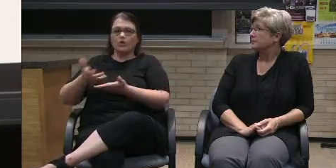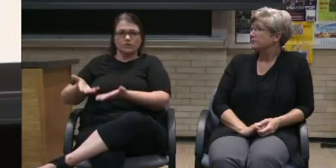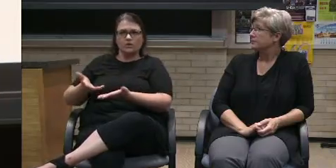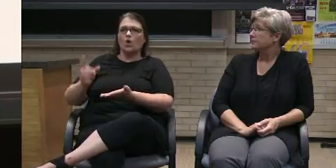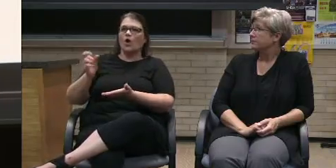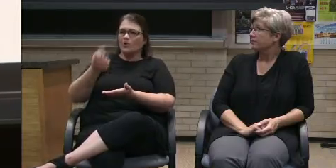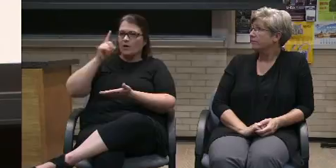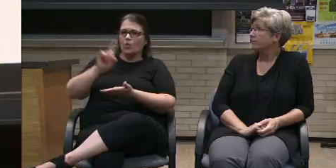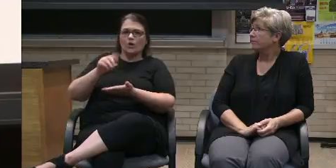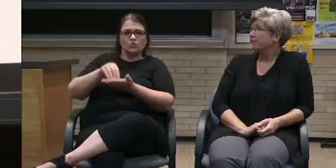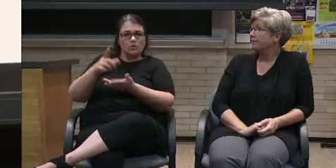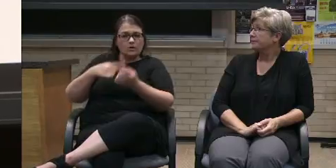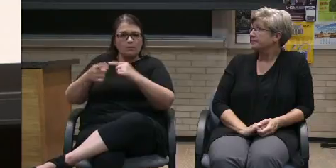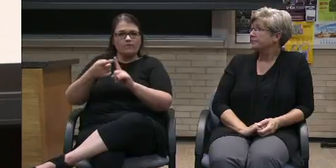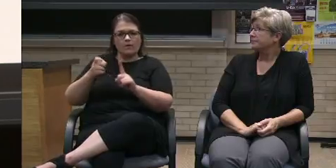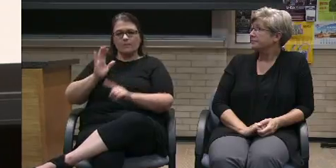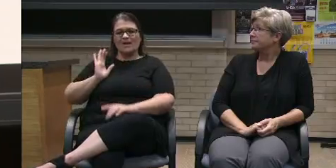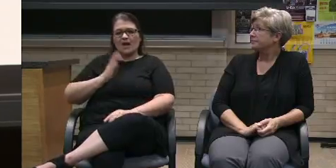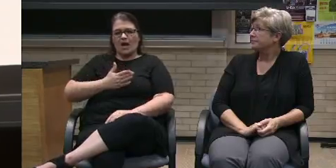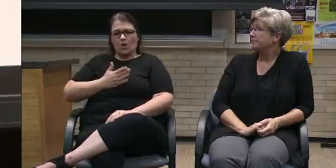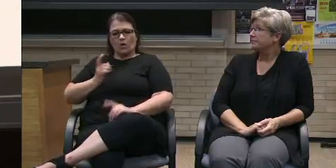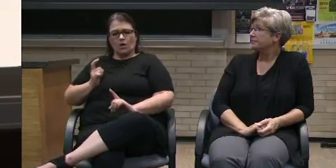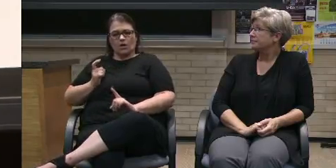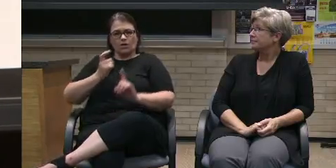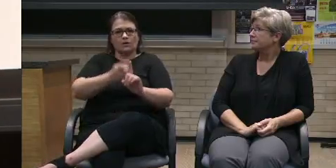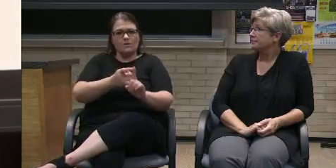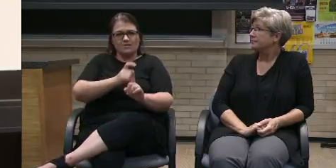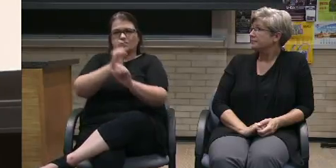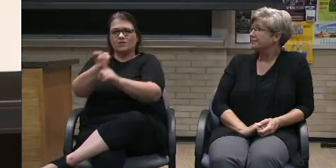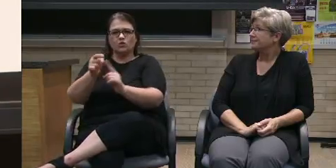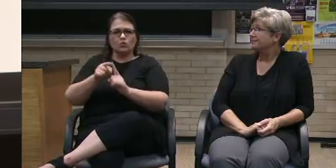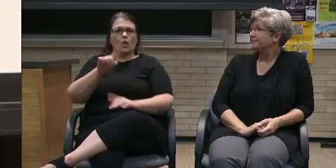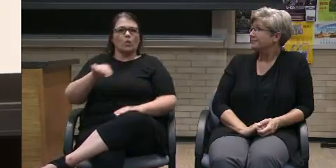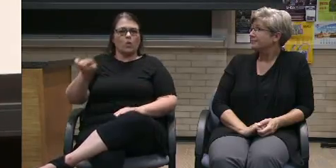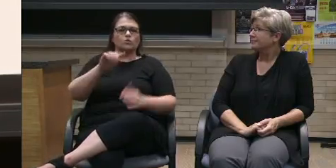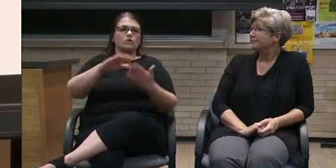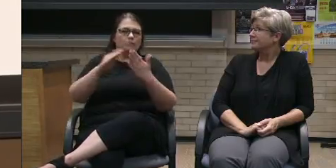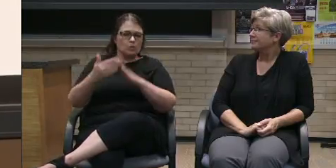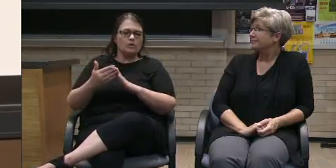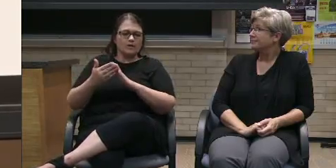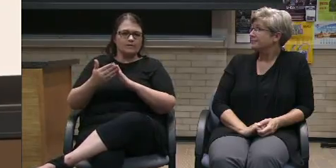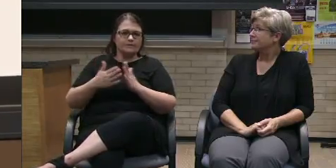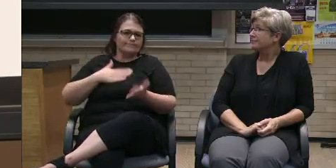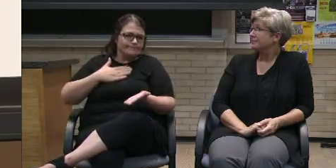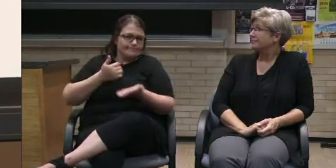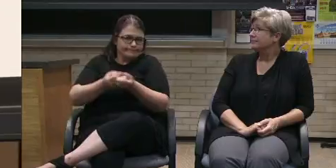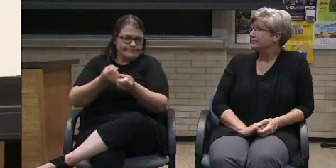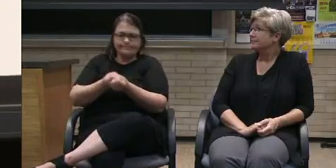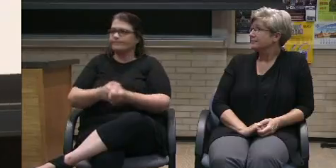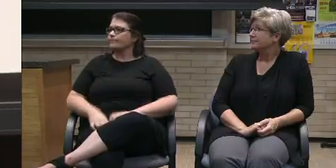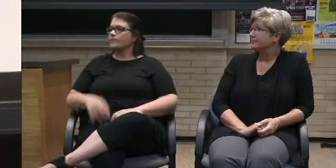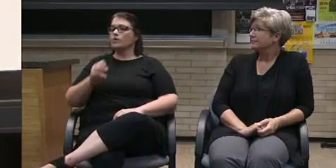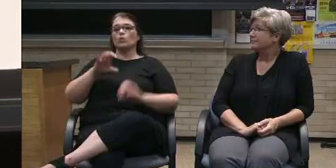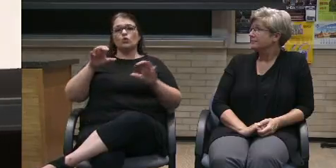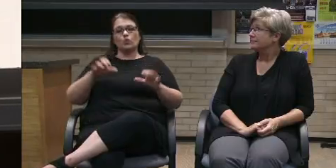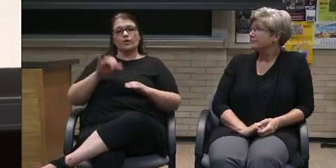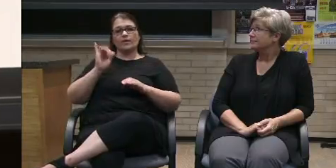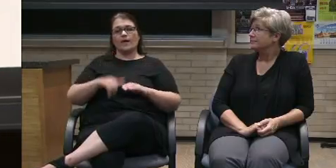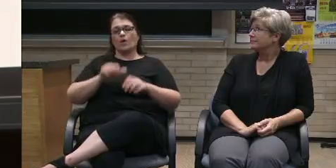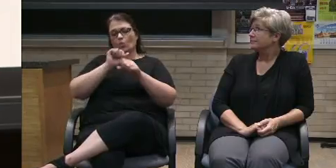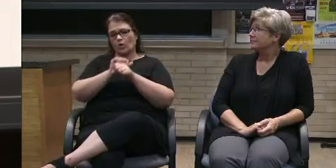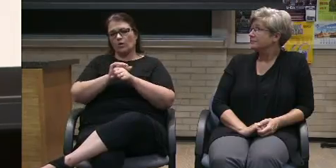students are coming from and what our contribution back to those communities are. Excellence is, of course, doing this mission-focused work at the